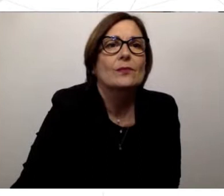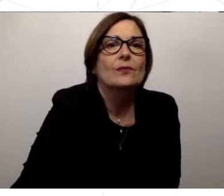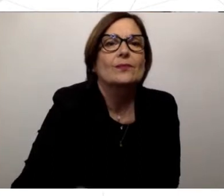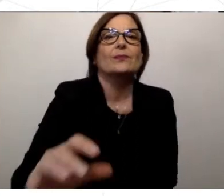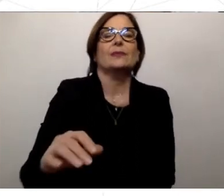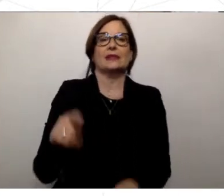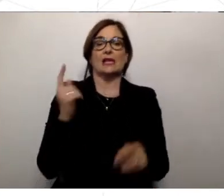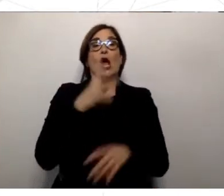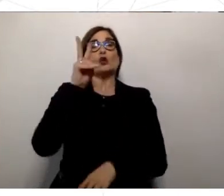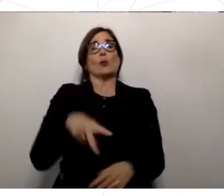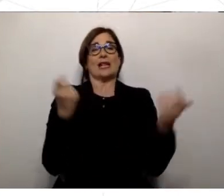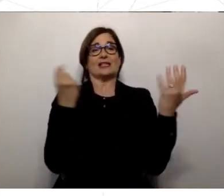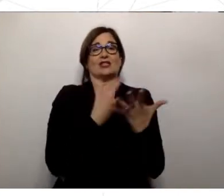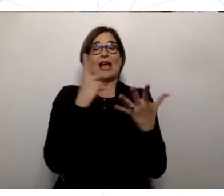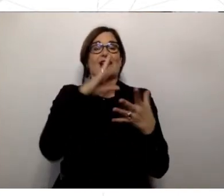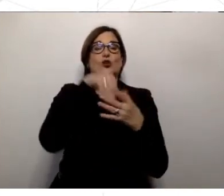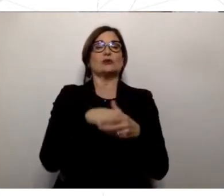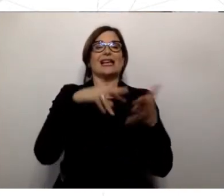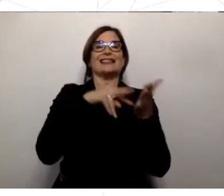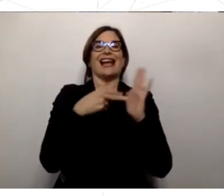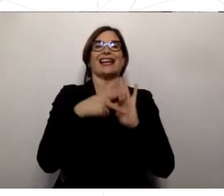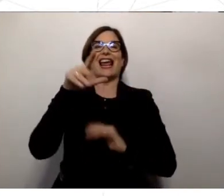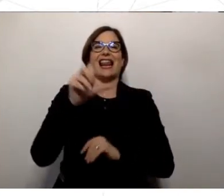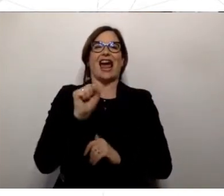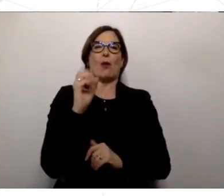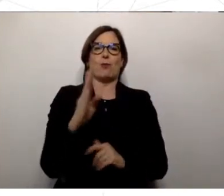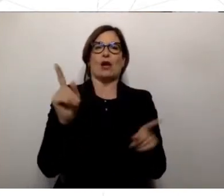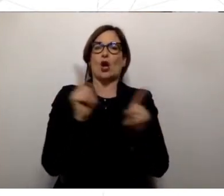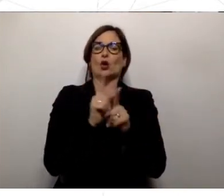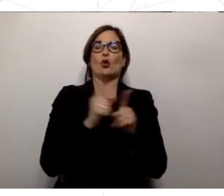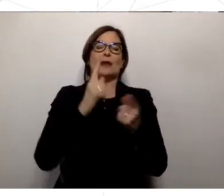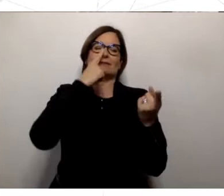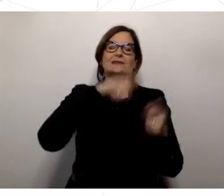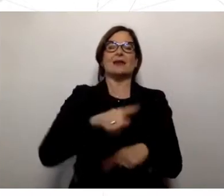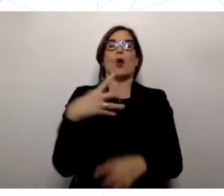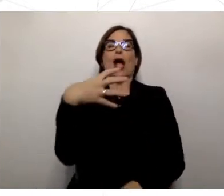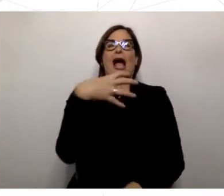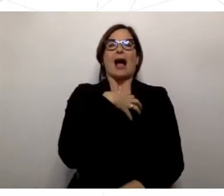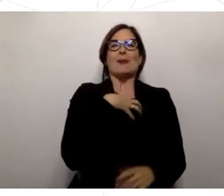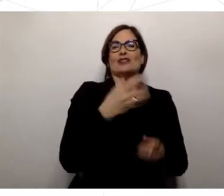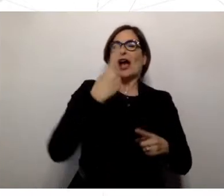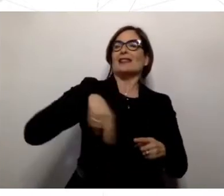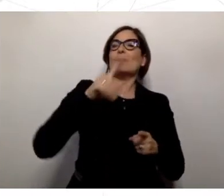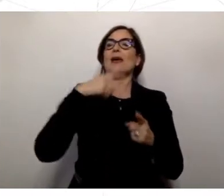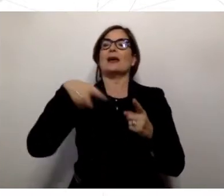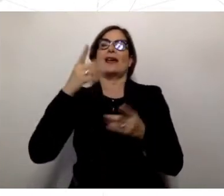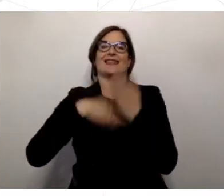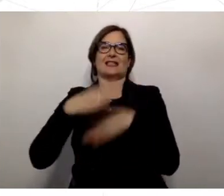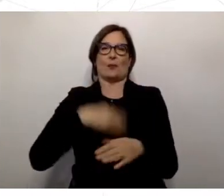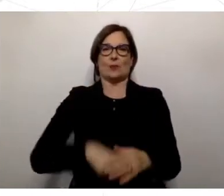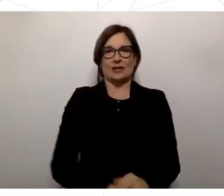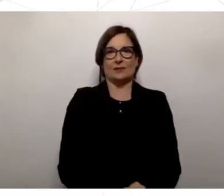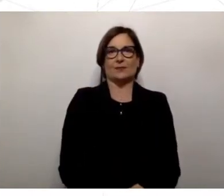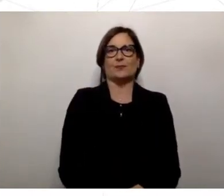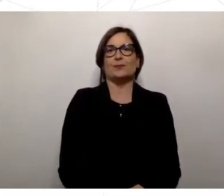Lab was created back in 2017, specifically to be an embassy for people